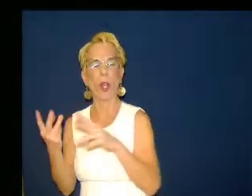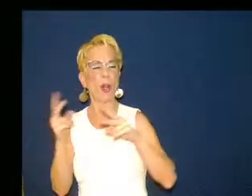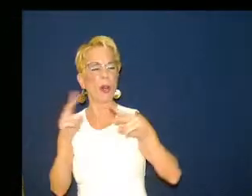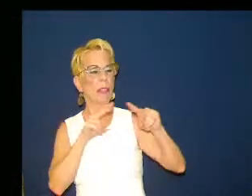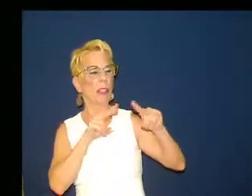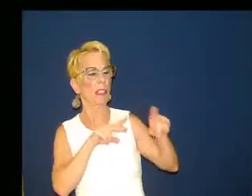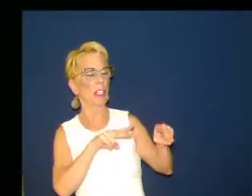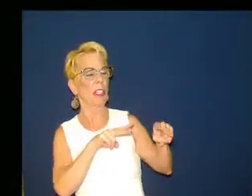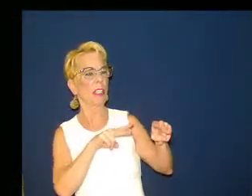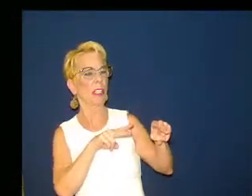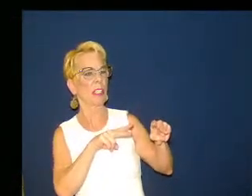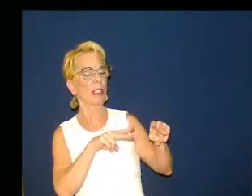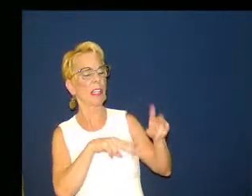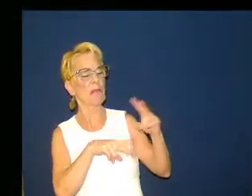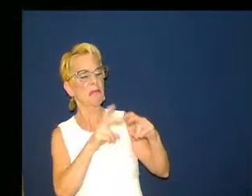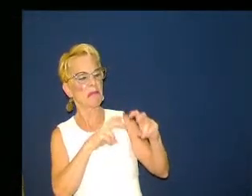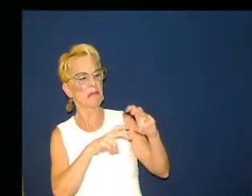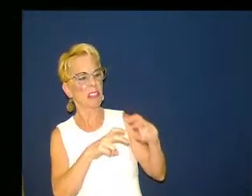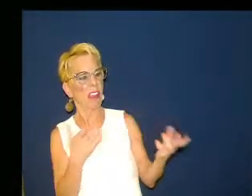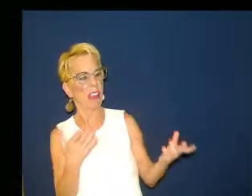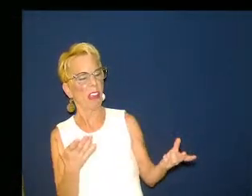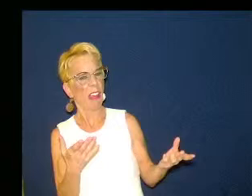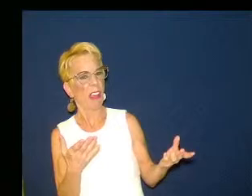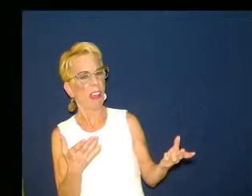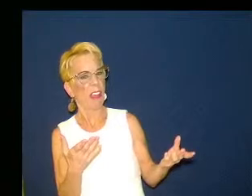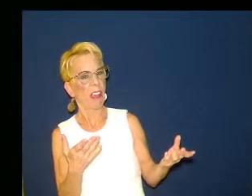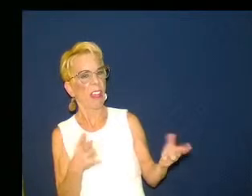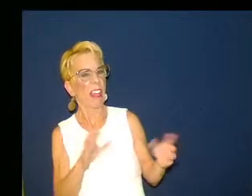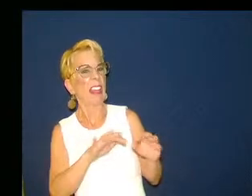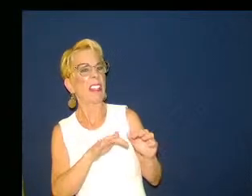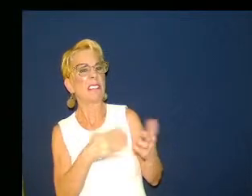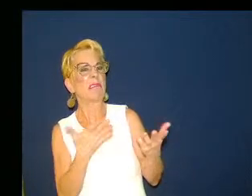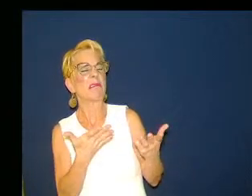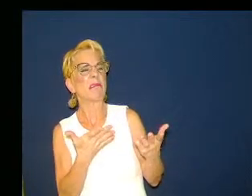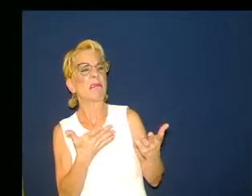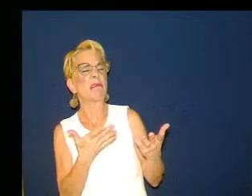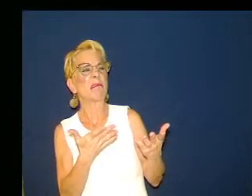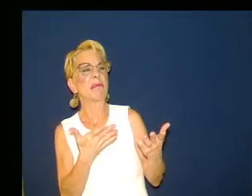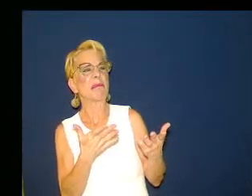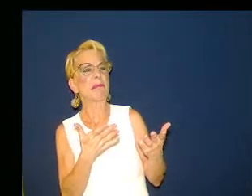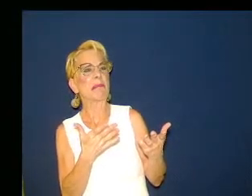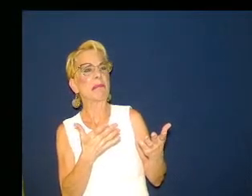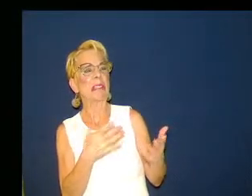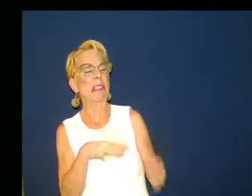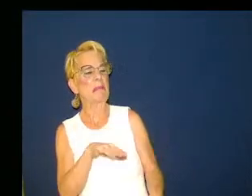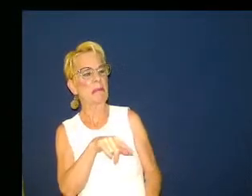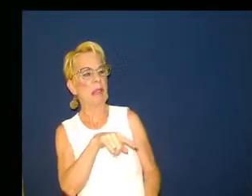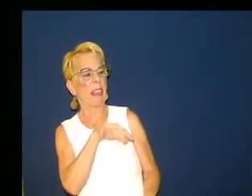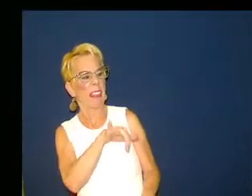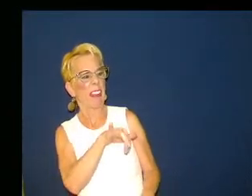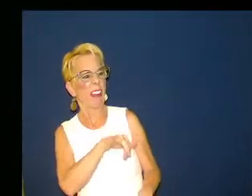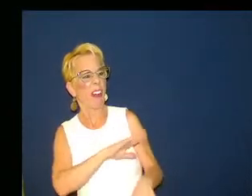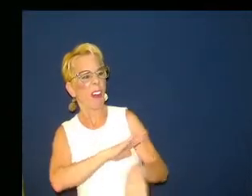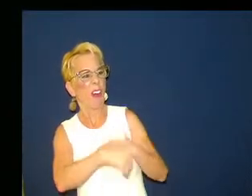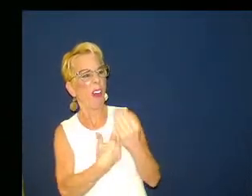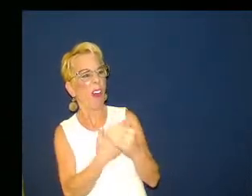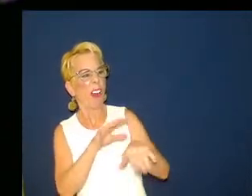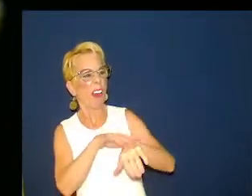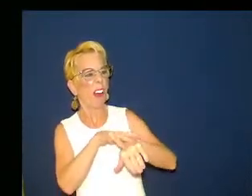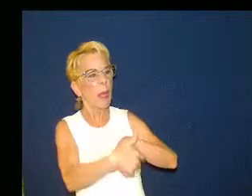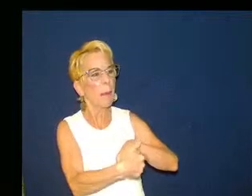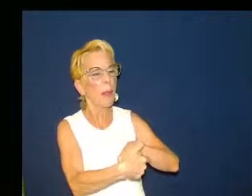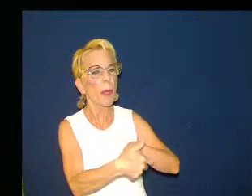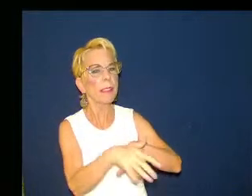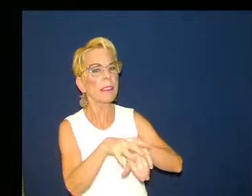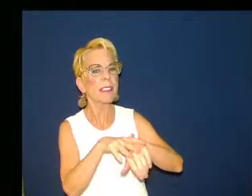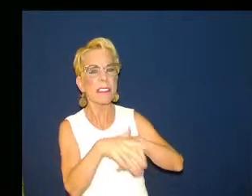tell them anything if we're going to be hypocrites in this world? They've got a point. Pretty doggone good point, to be honest with